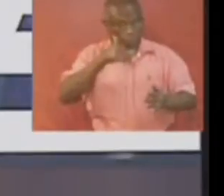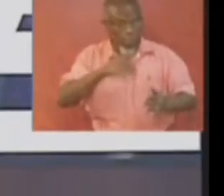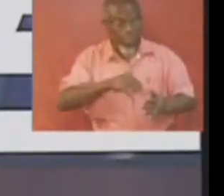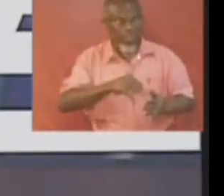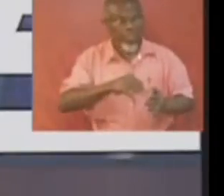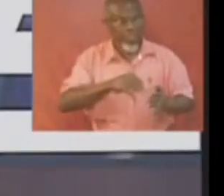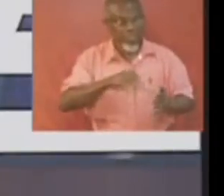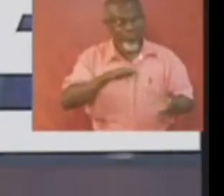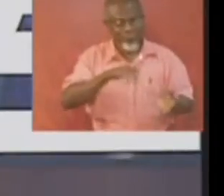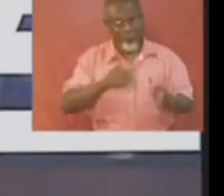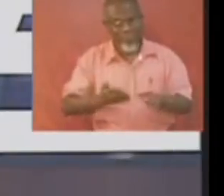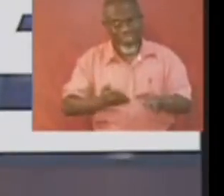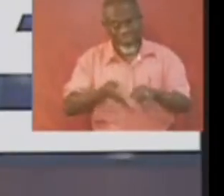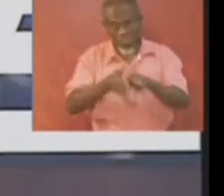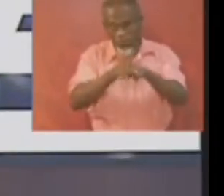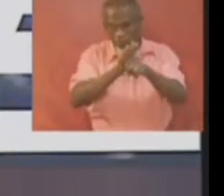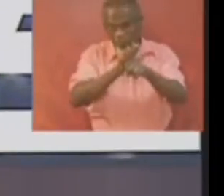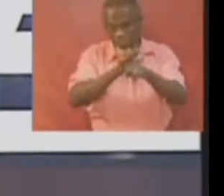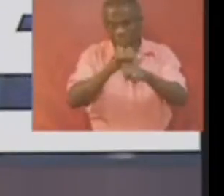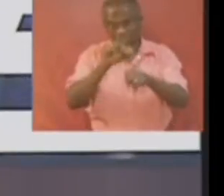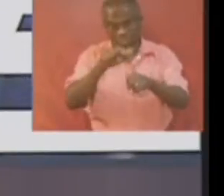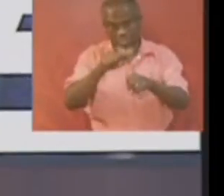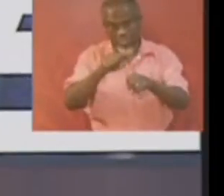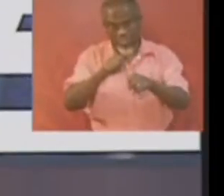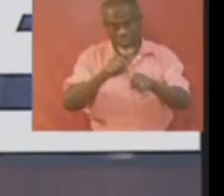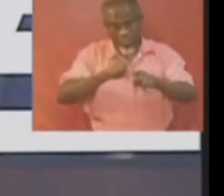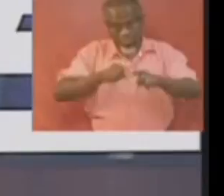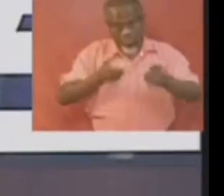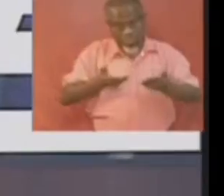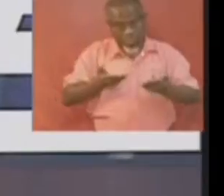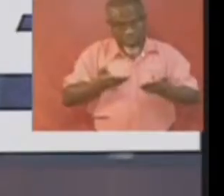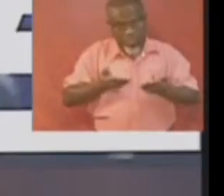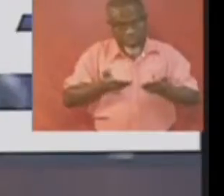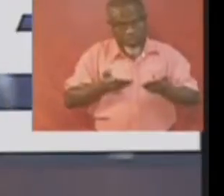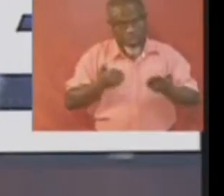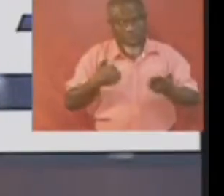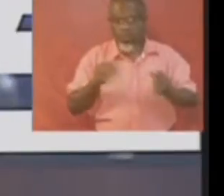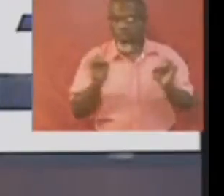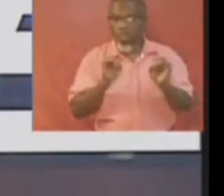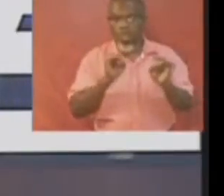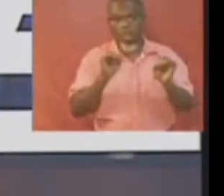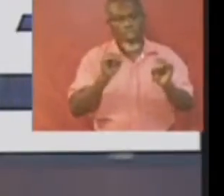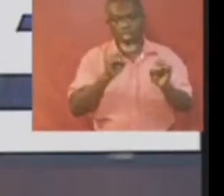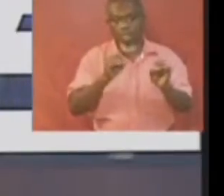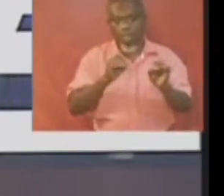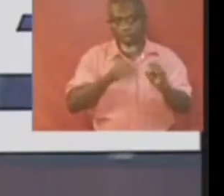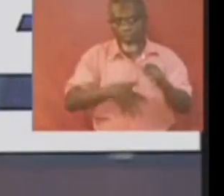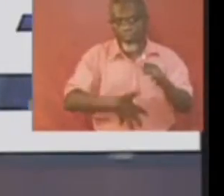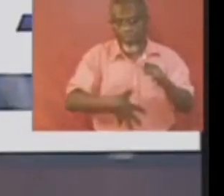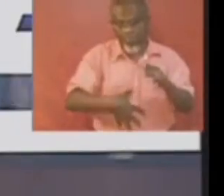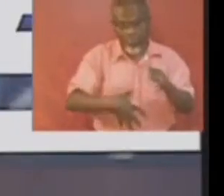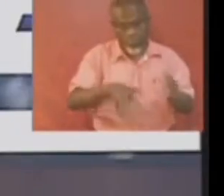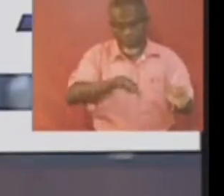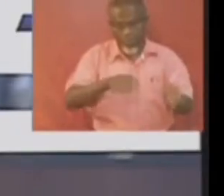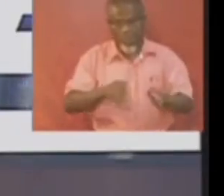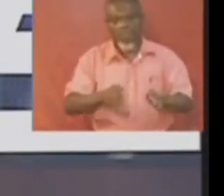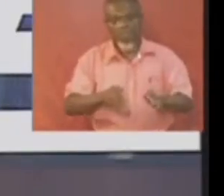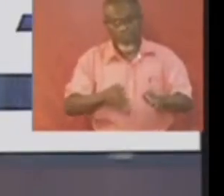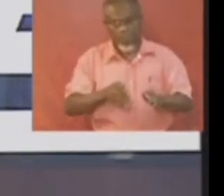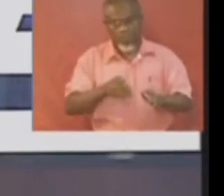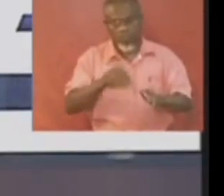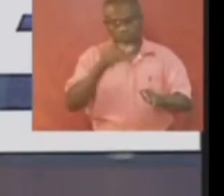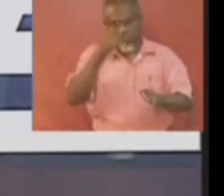Thankfully, our country is in a good place, with no maternal deaths in Trinidad and Tobago from